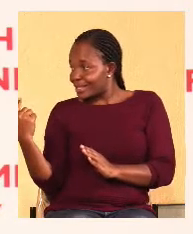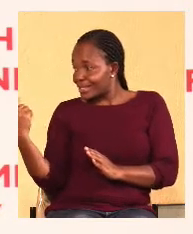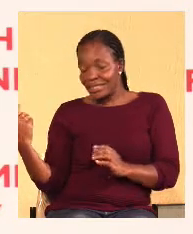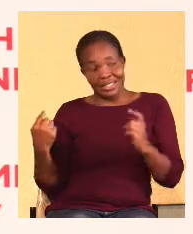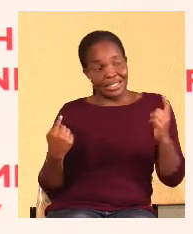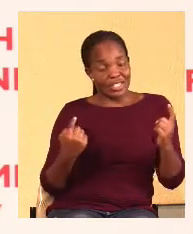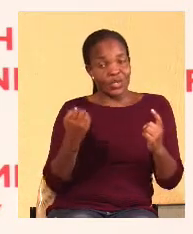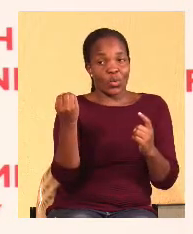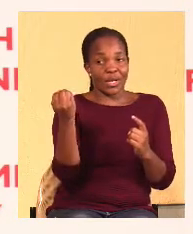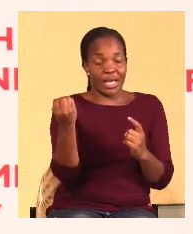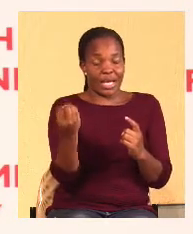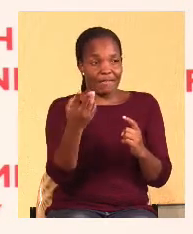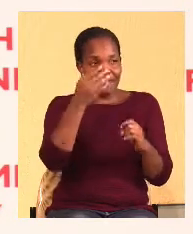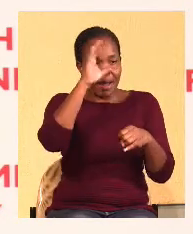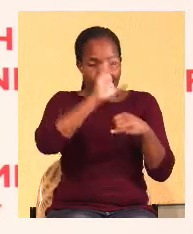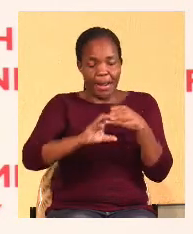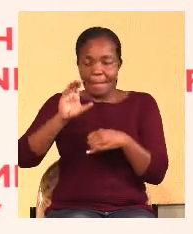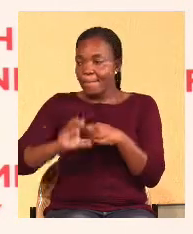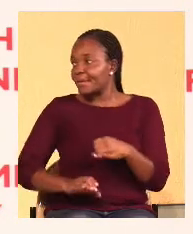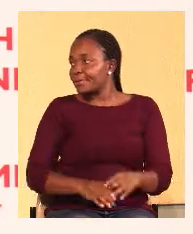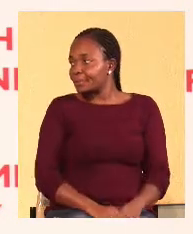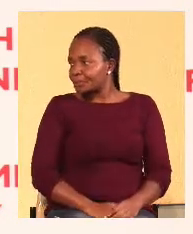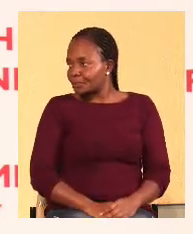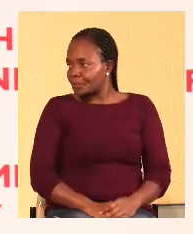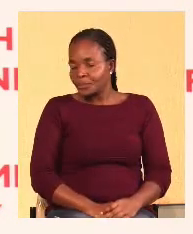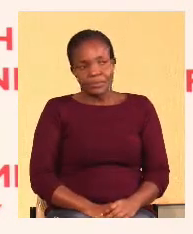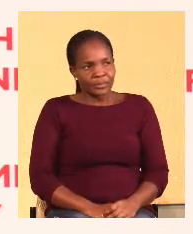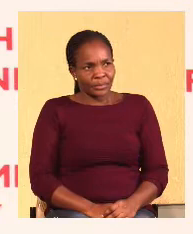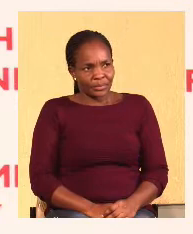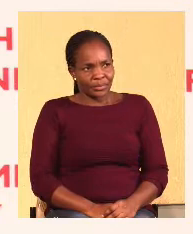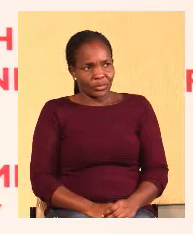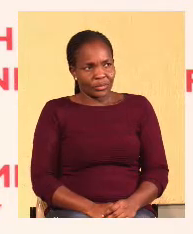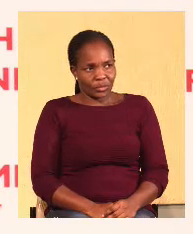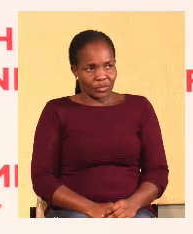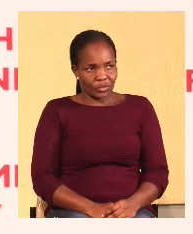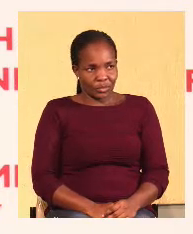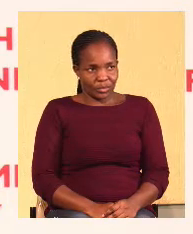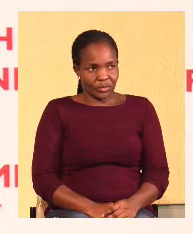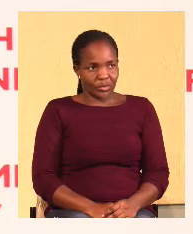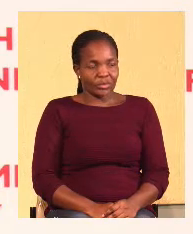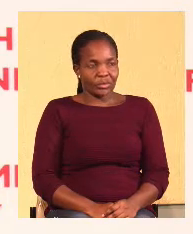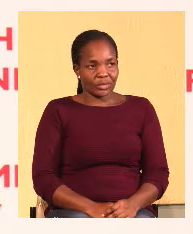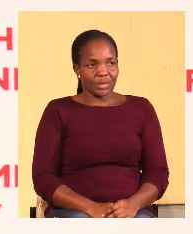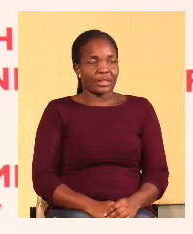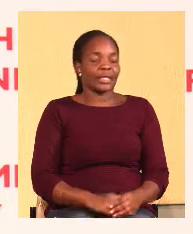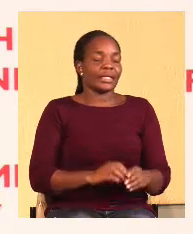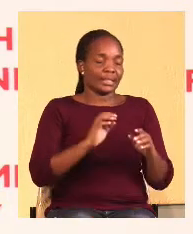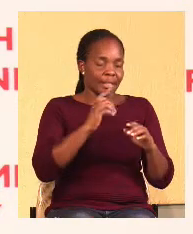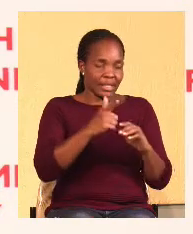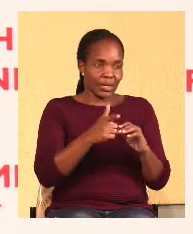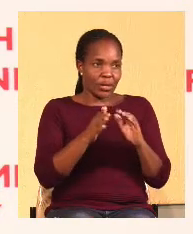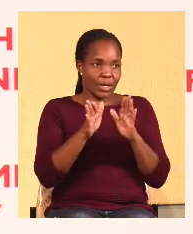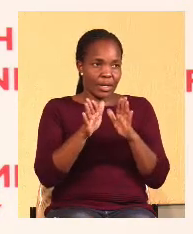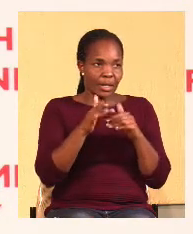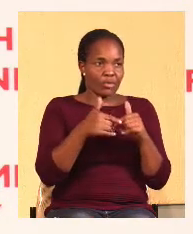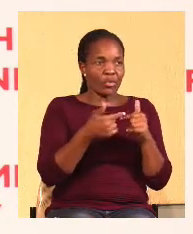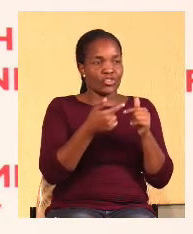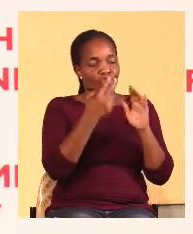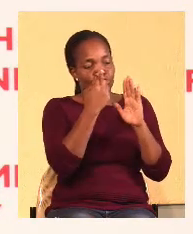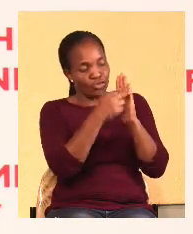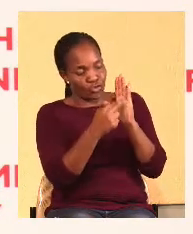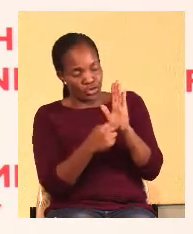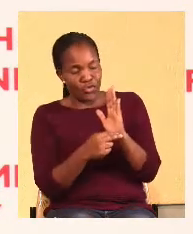briefly, your last closing remarks. And then we would come then to the legal sector, Minister of Justice and